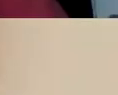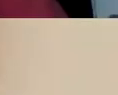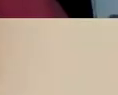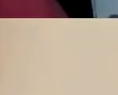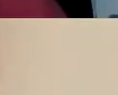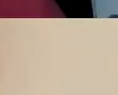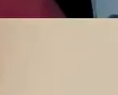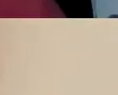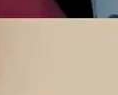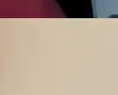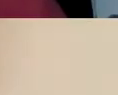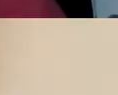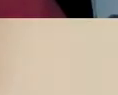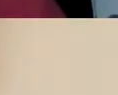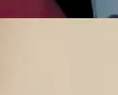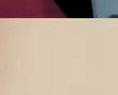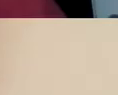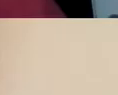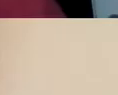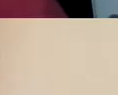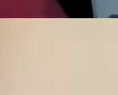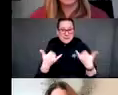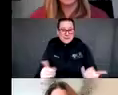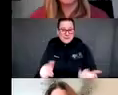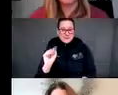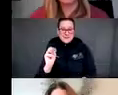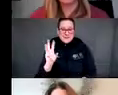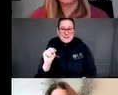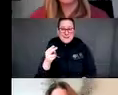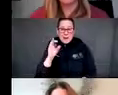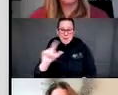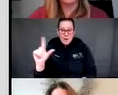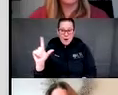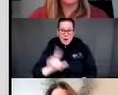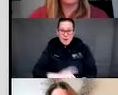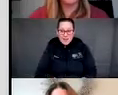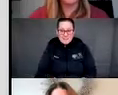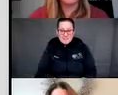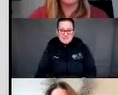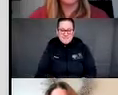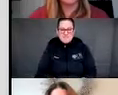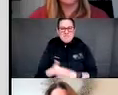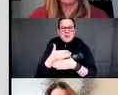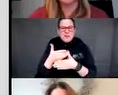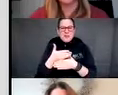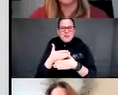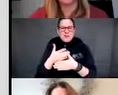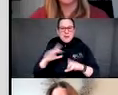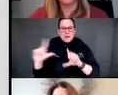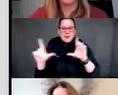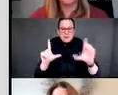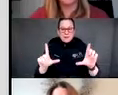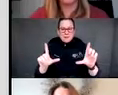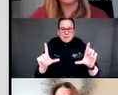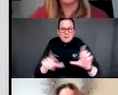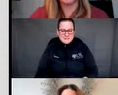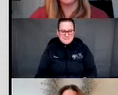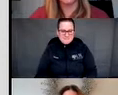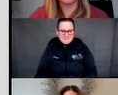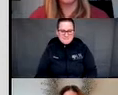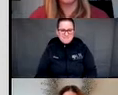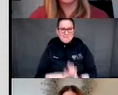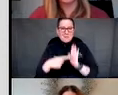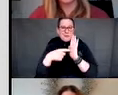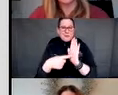busy town hall today. I'll kind of share my screen here and just give you an idea of what's